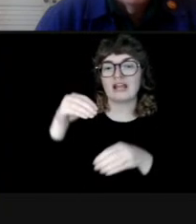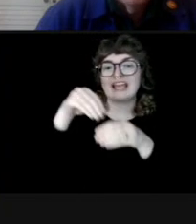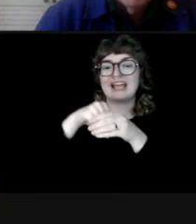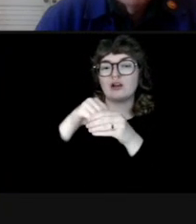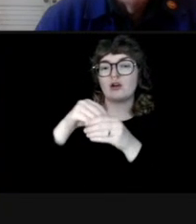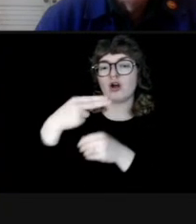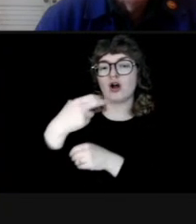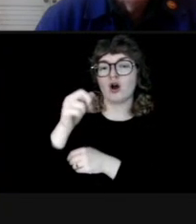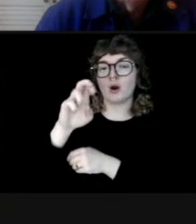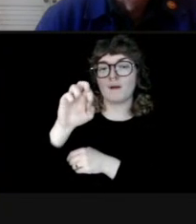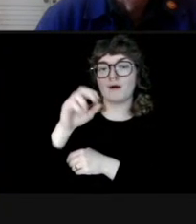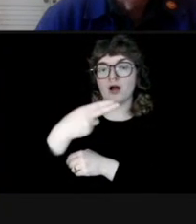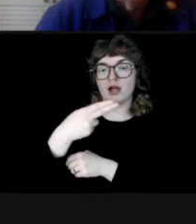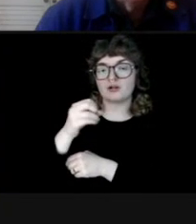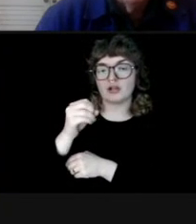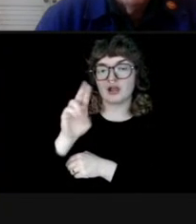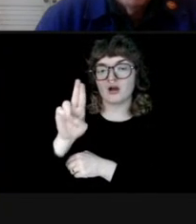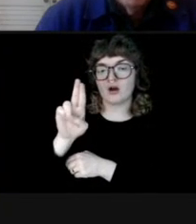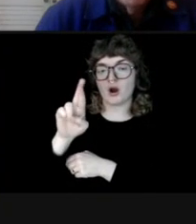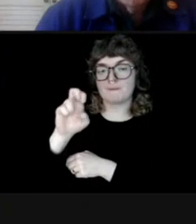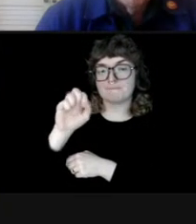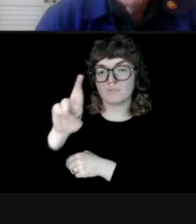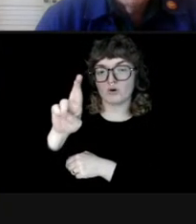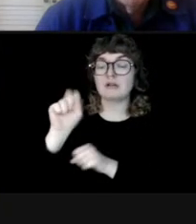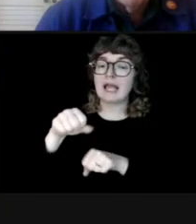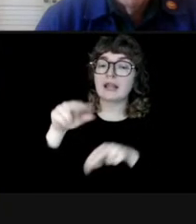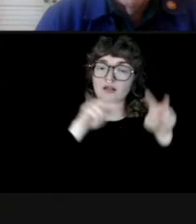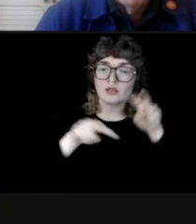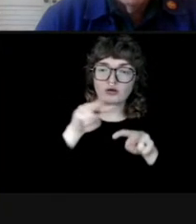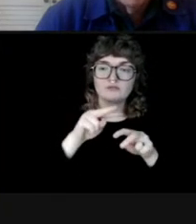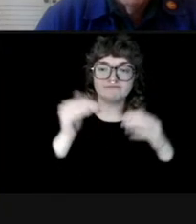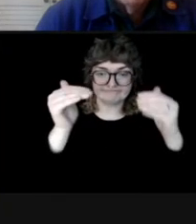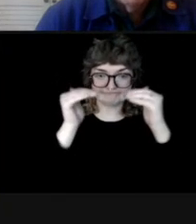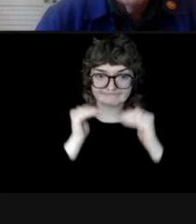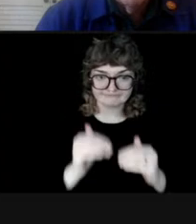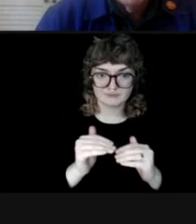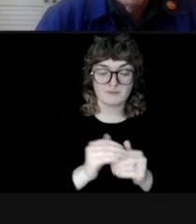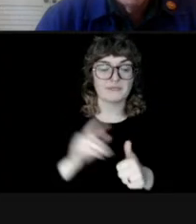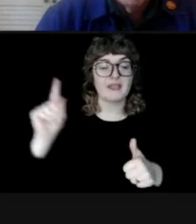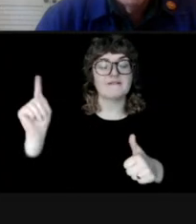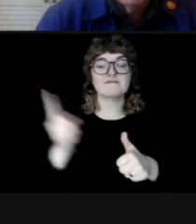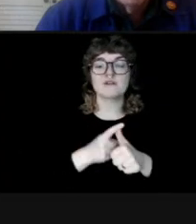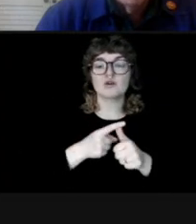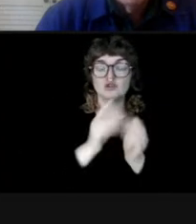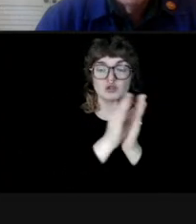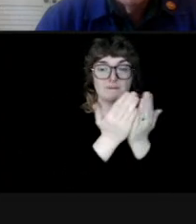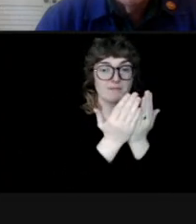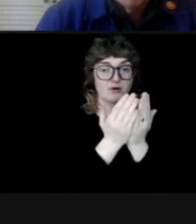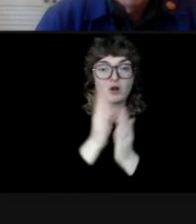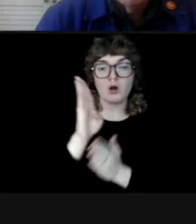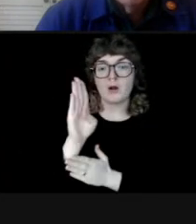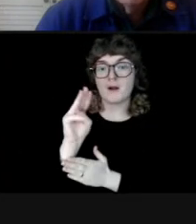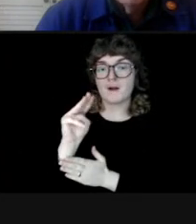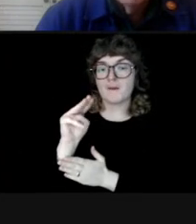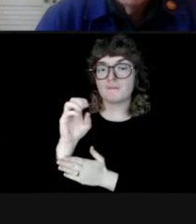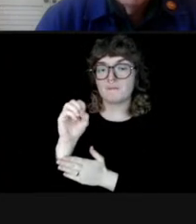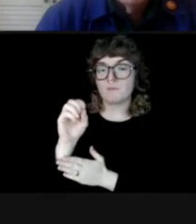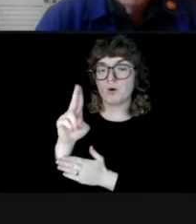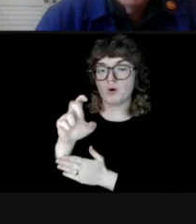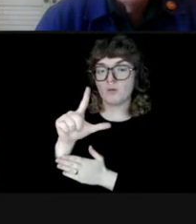And here we have in the 20th century, the first bookmobile introduced in Washington County in 1905.